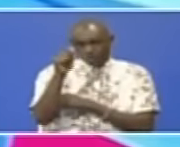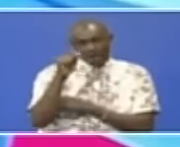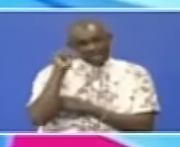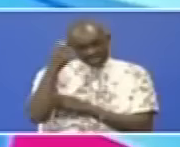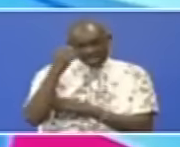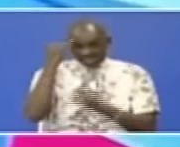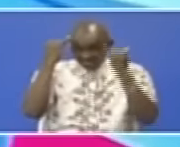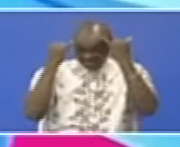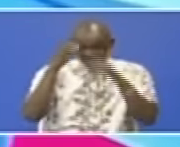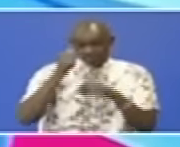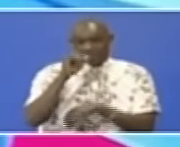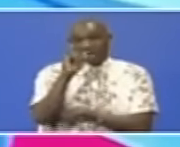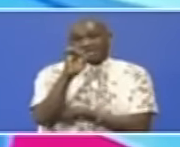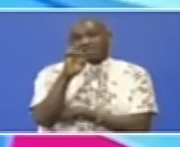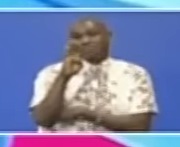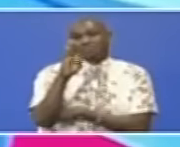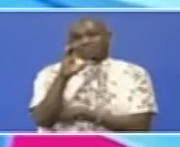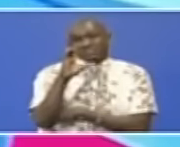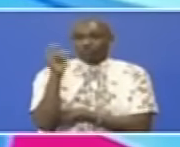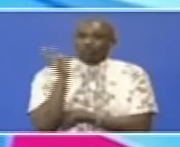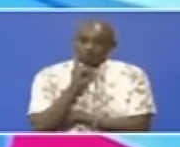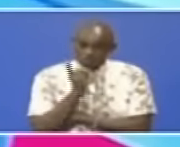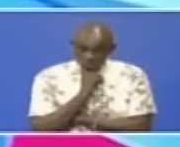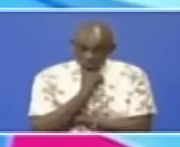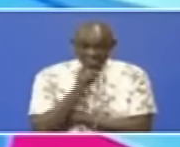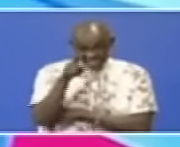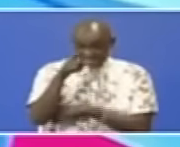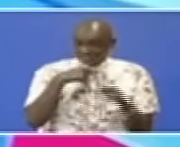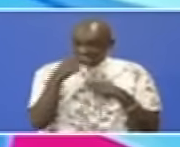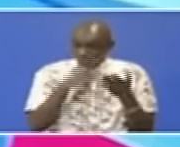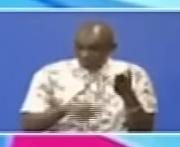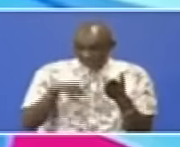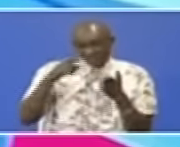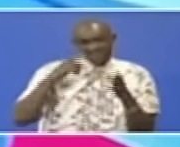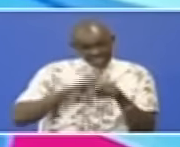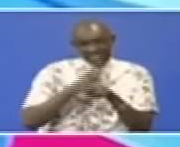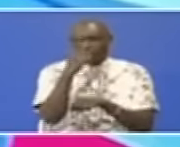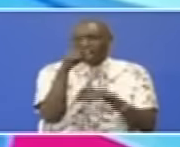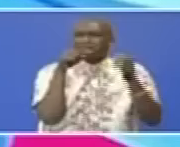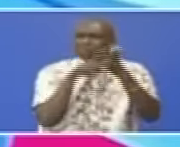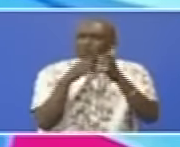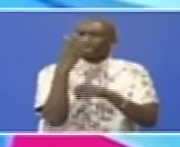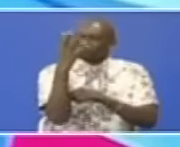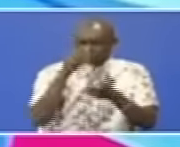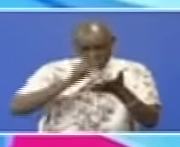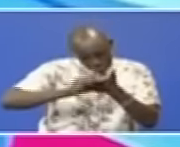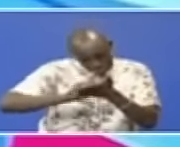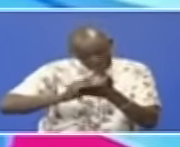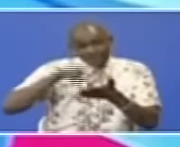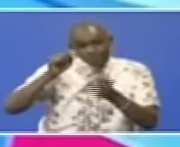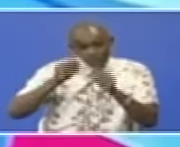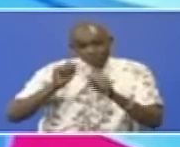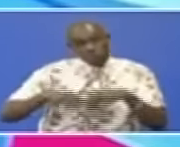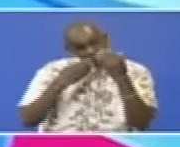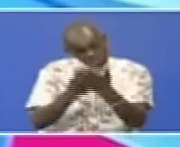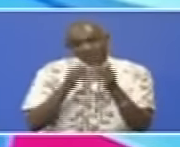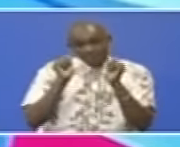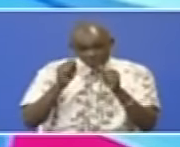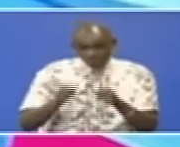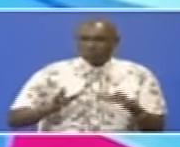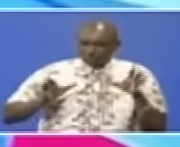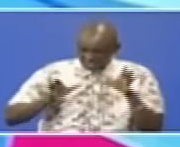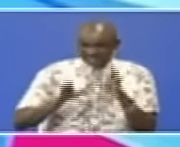to the IBC tomorrow at the Commission's head office. The Coalition says it has gathered 1.4 million signatures that it hopes will pile